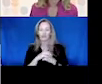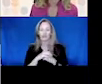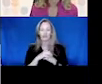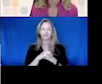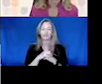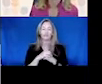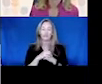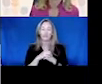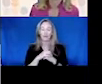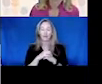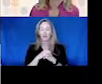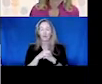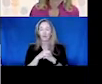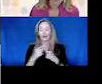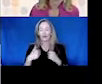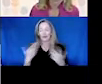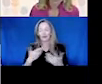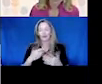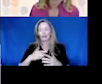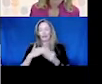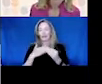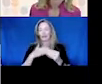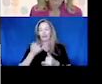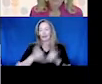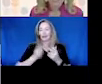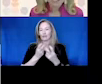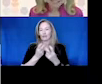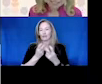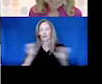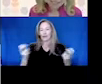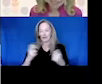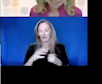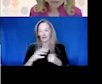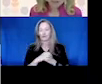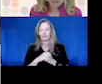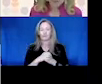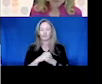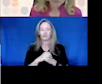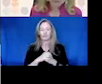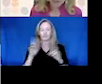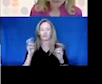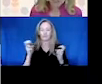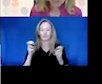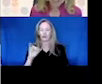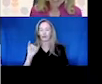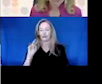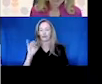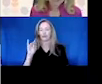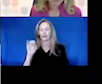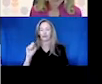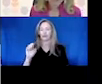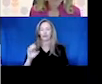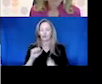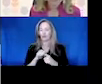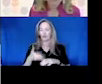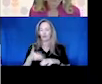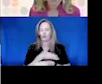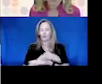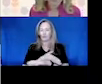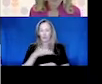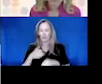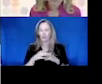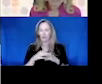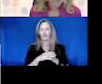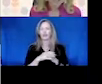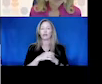the Maternal and Infant Mortality Summit, titled Insights to Improving Maternal and Infant Health Outcomes in